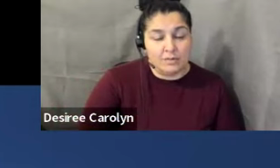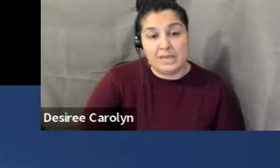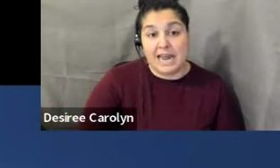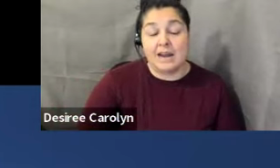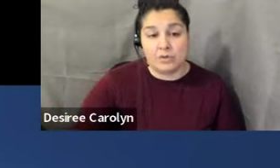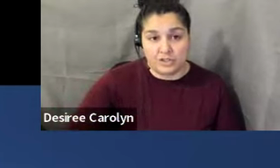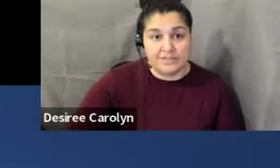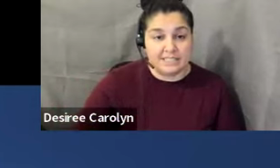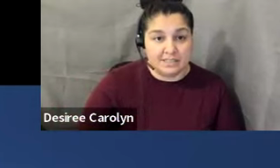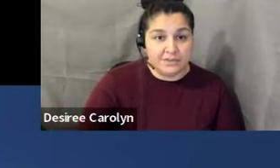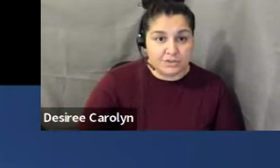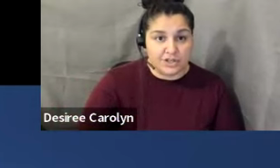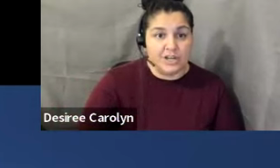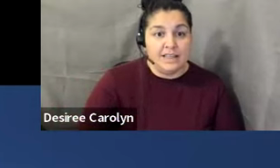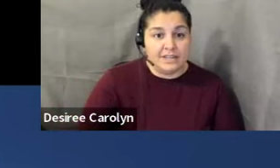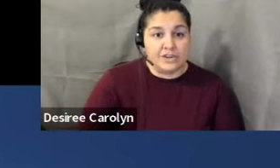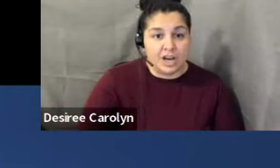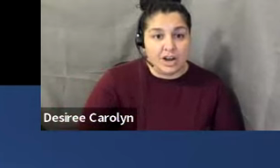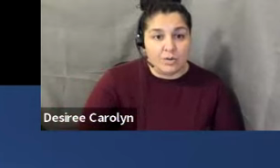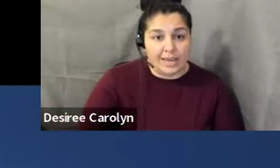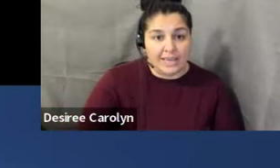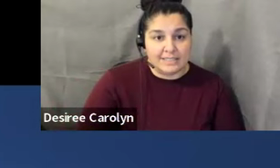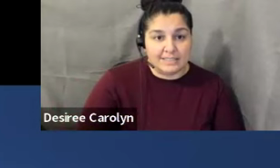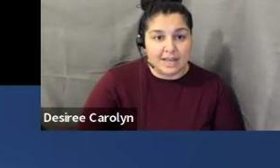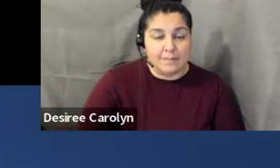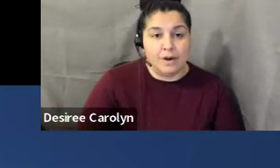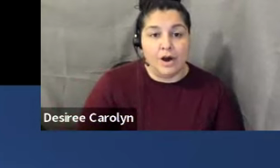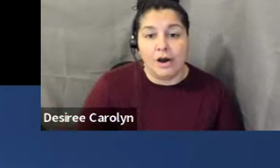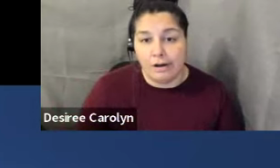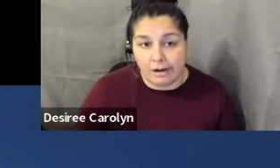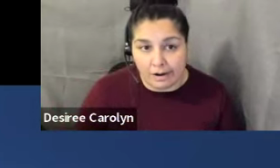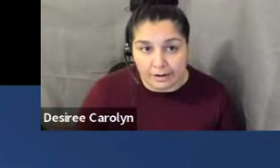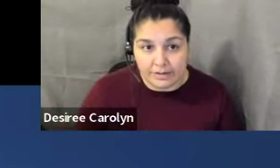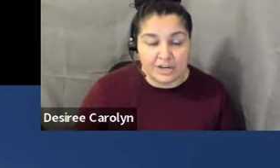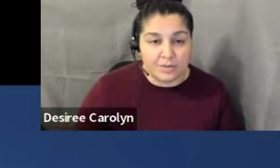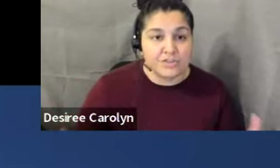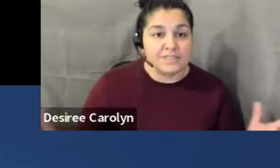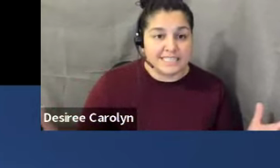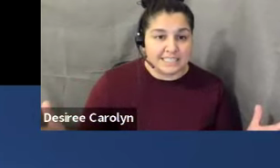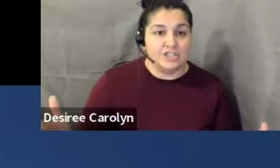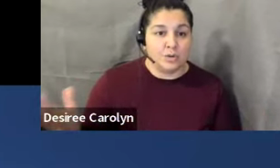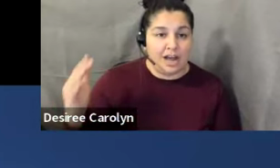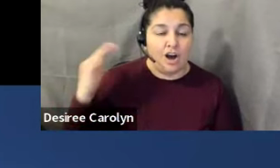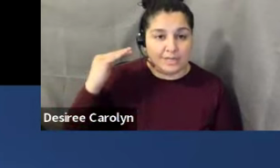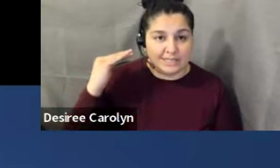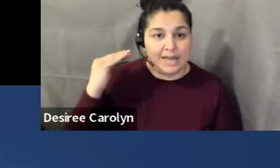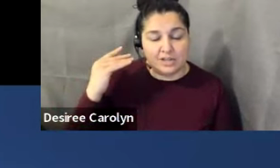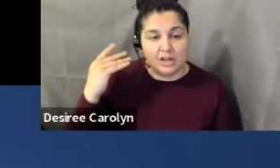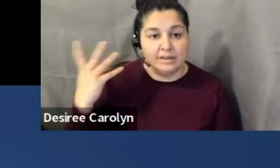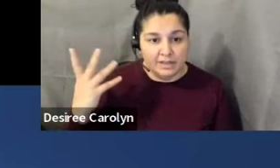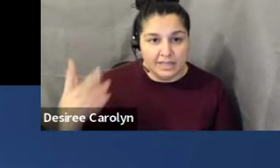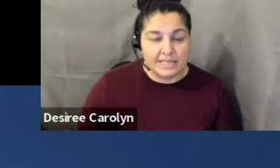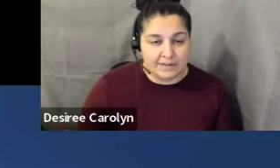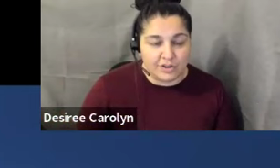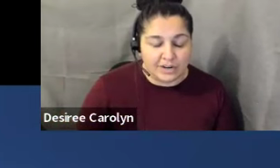more, we can add more services in the future that are not always you know, services that don't always depend